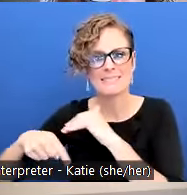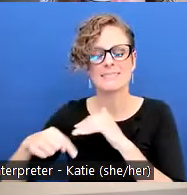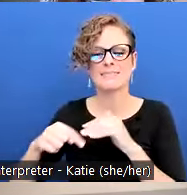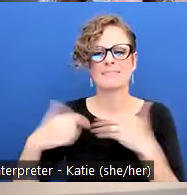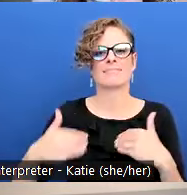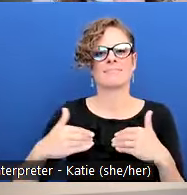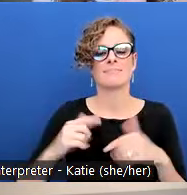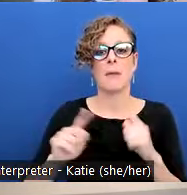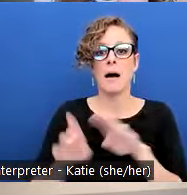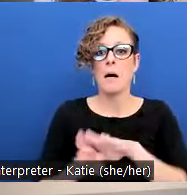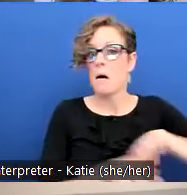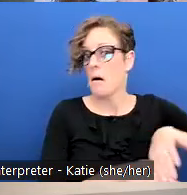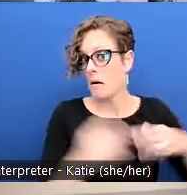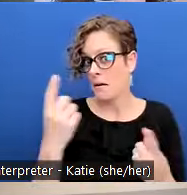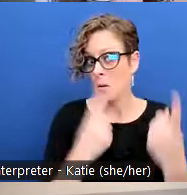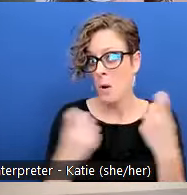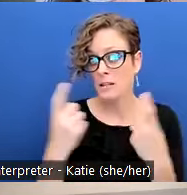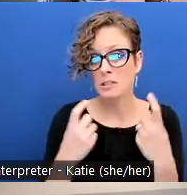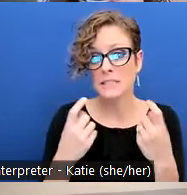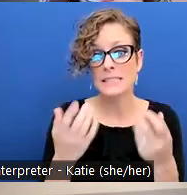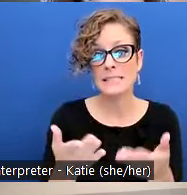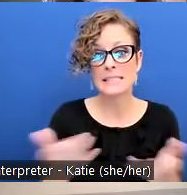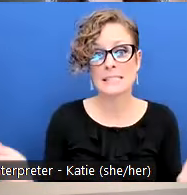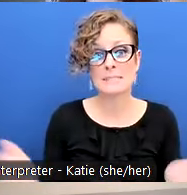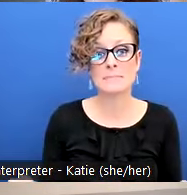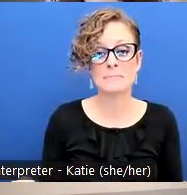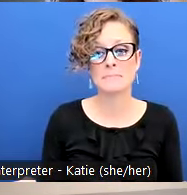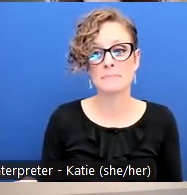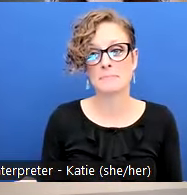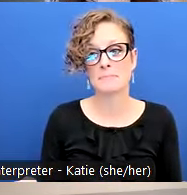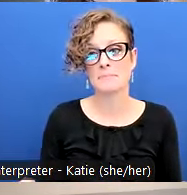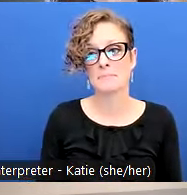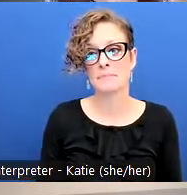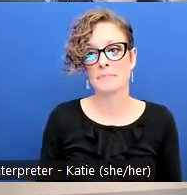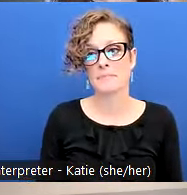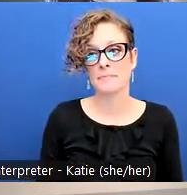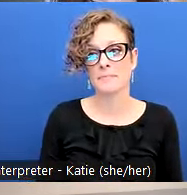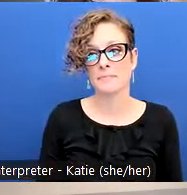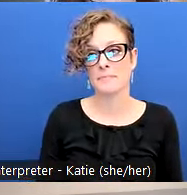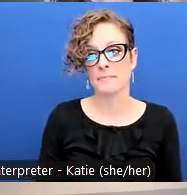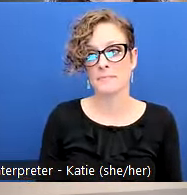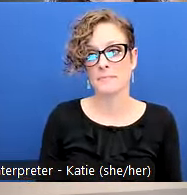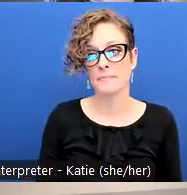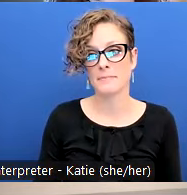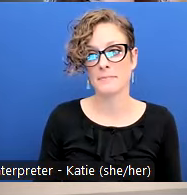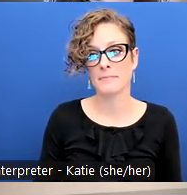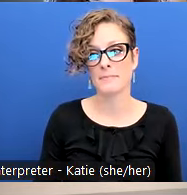But I'm just gonna hop to my thank you slide and see if there are any other questions.